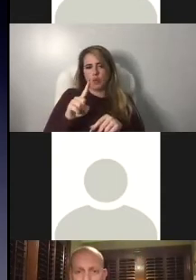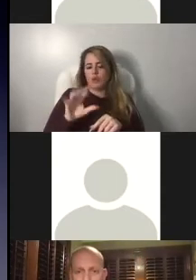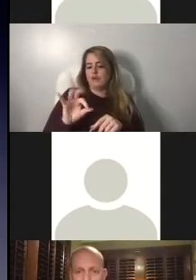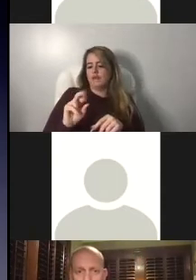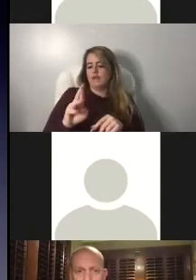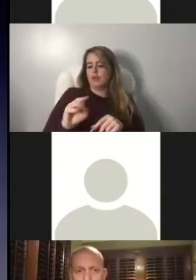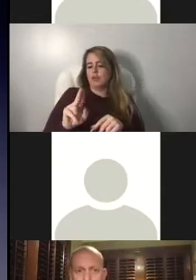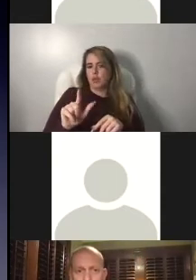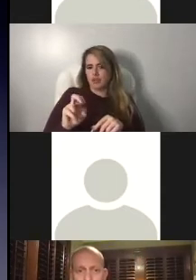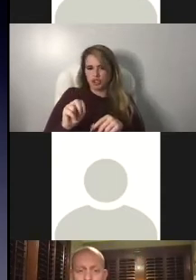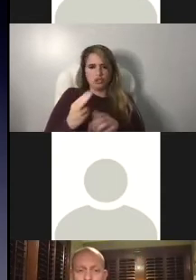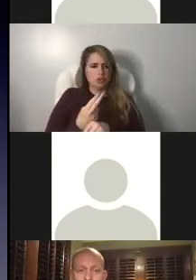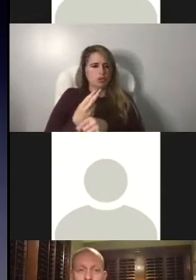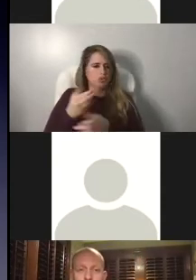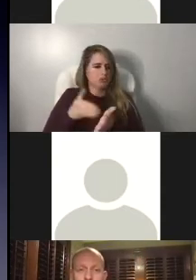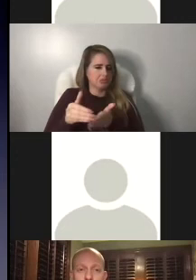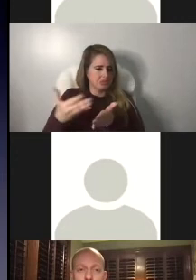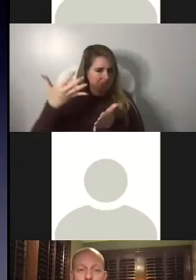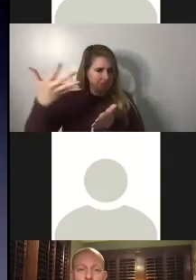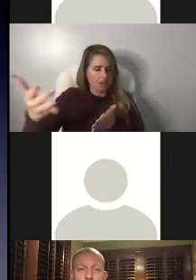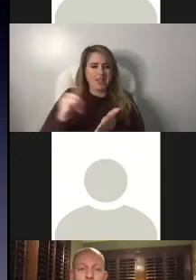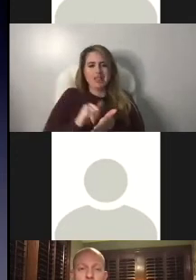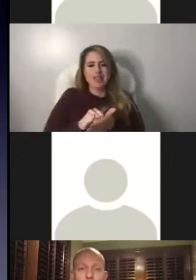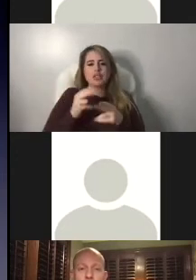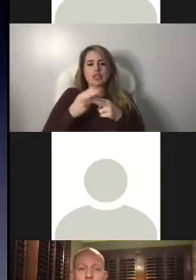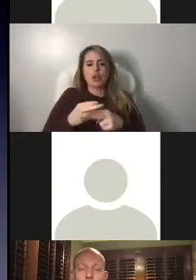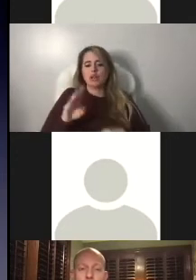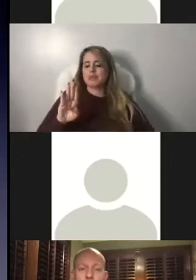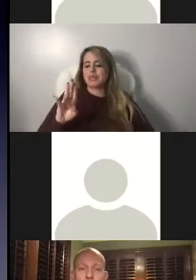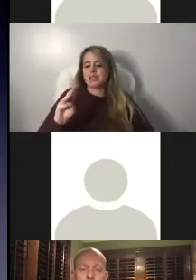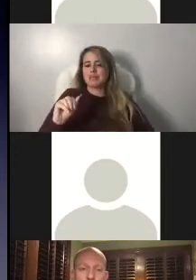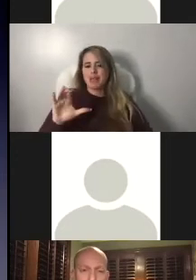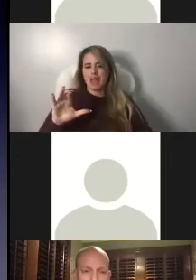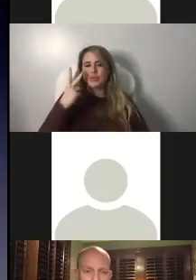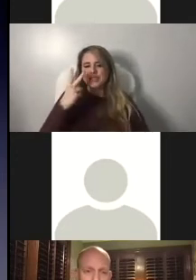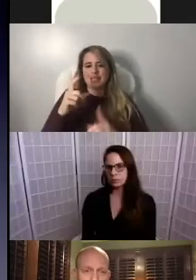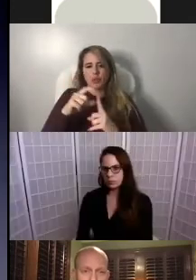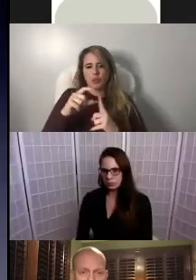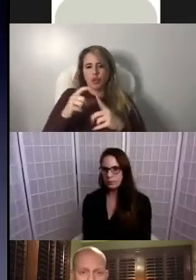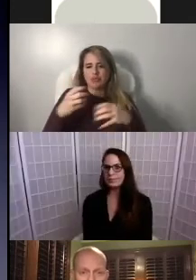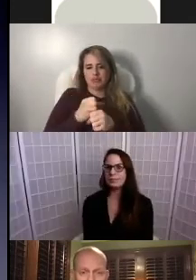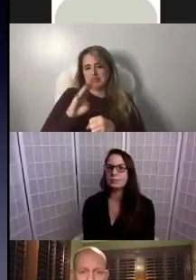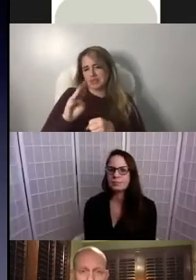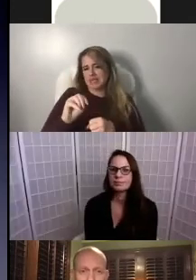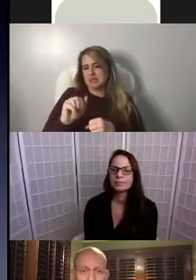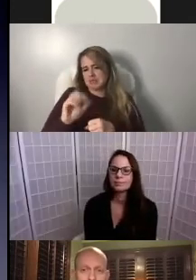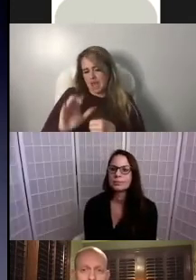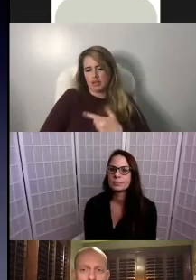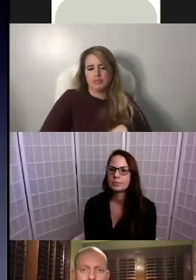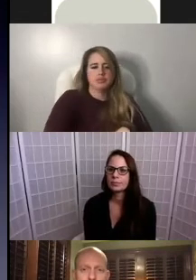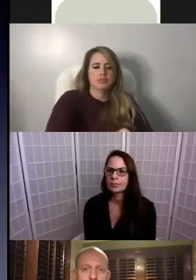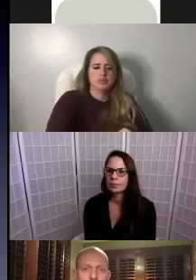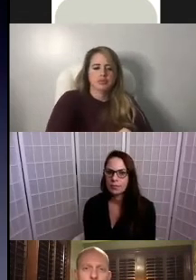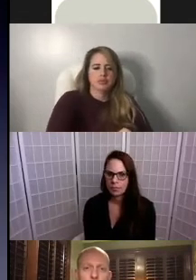orthopedic office from time to time, is called Bmac. As you see, we like to use these different acronyms.